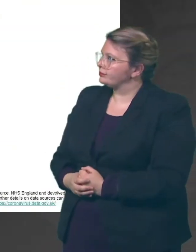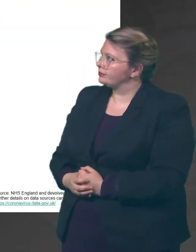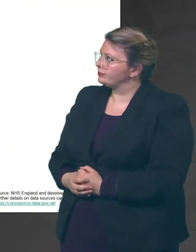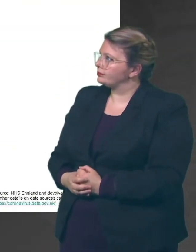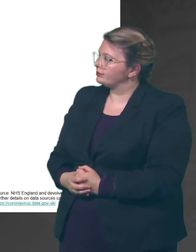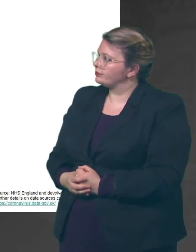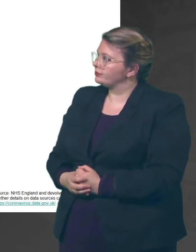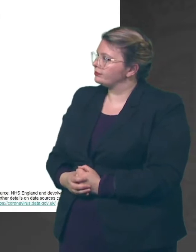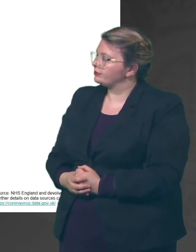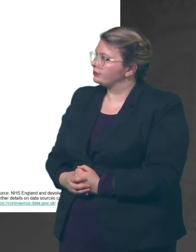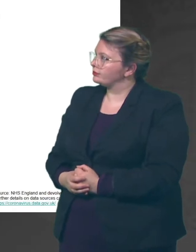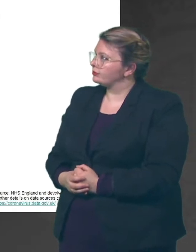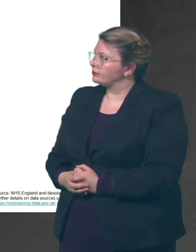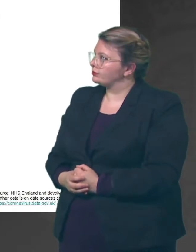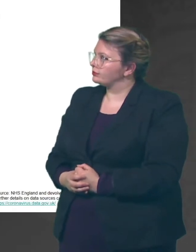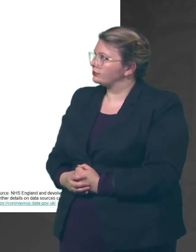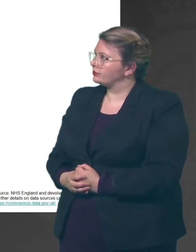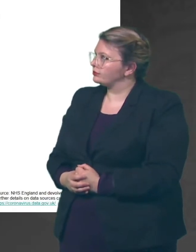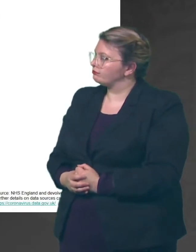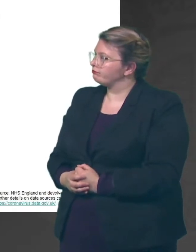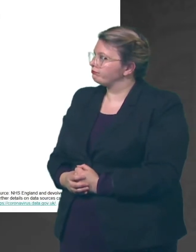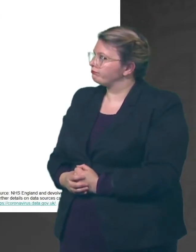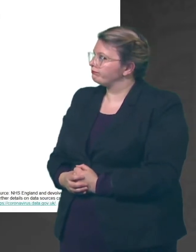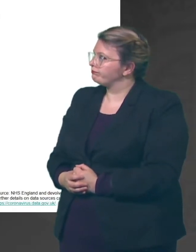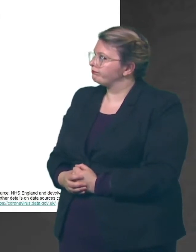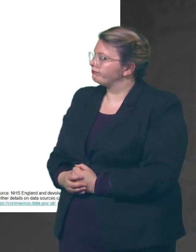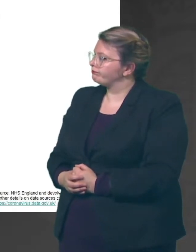of case rates, and you can see it's